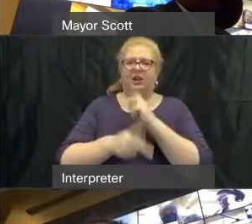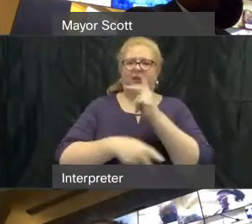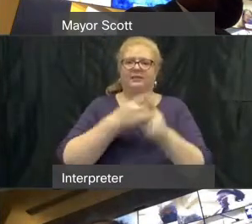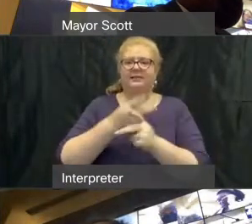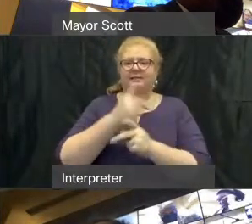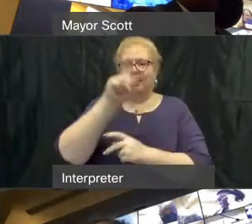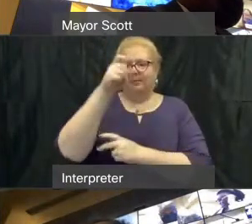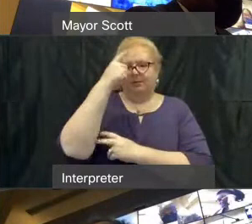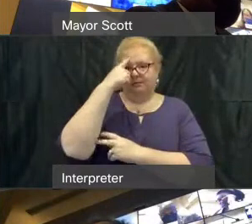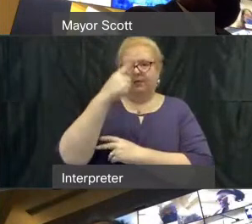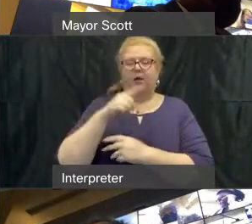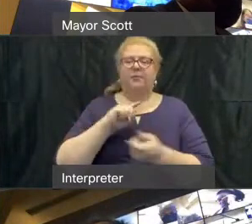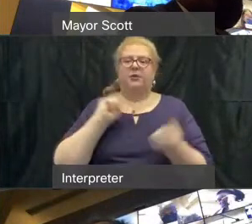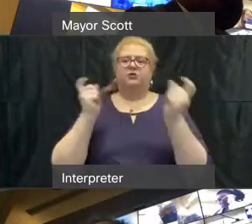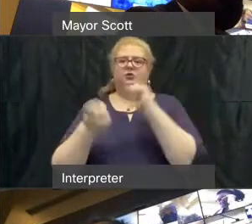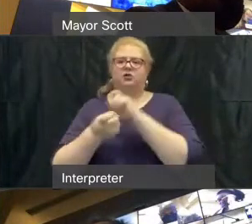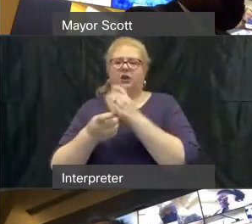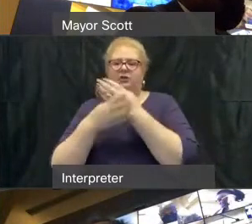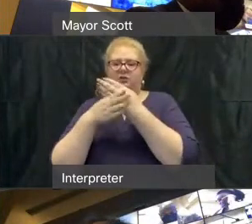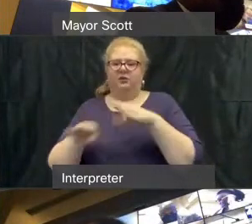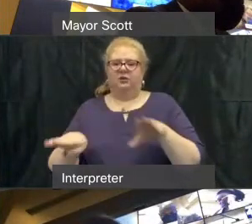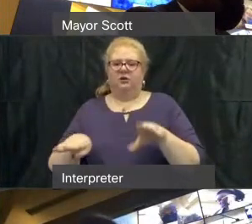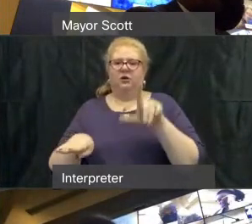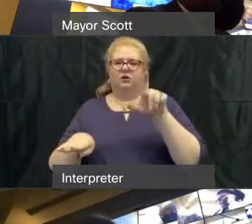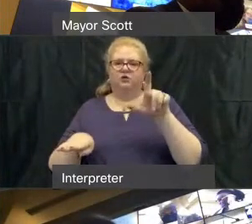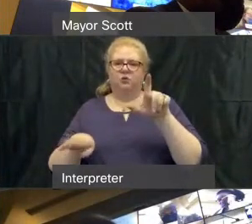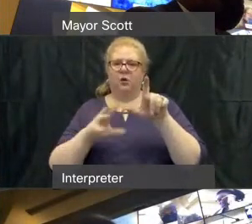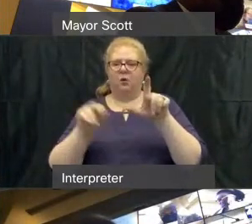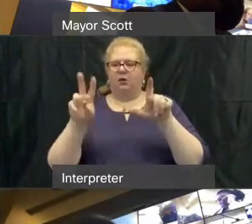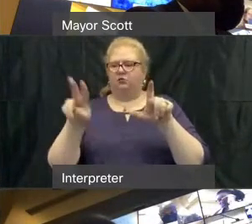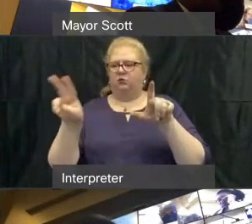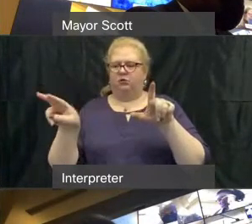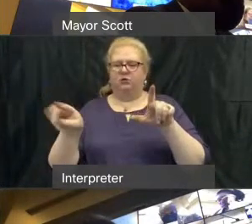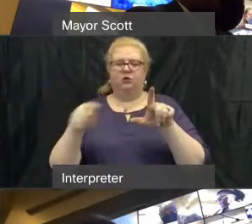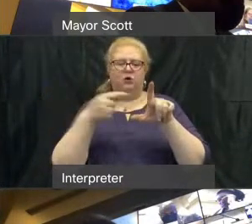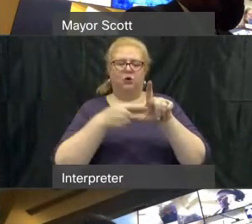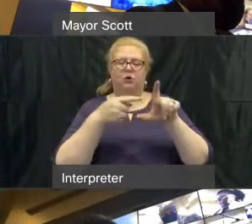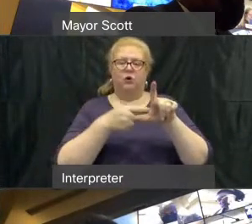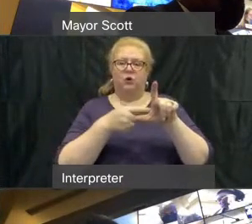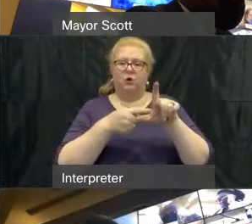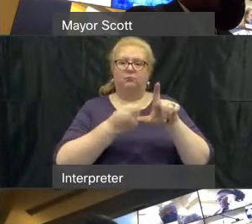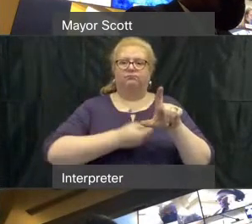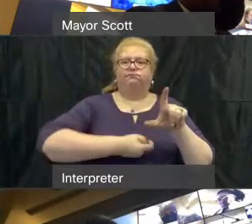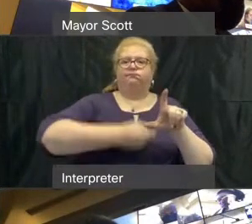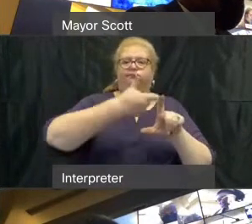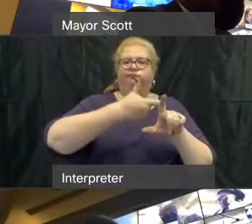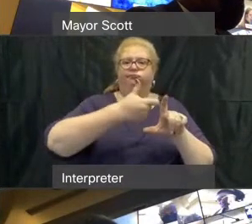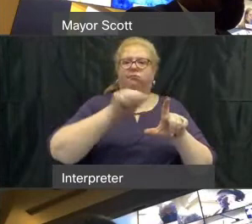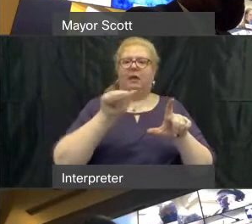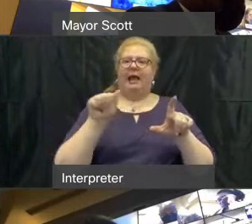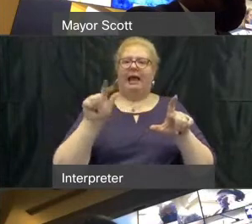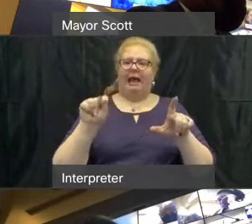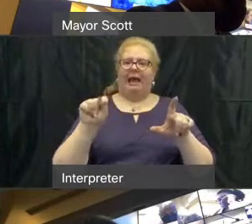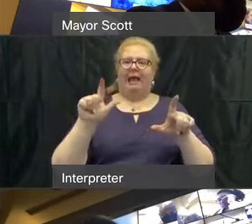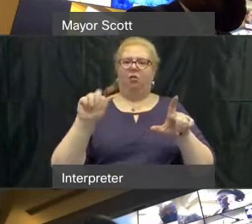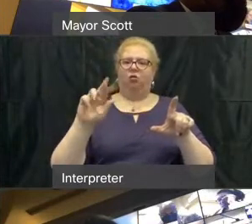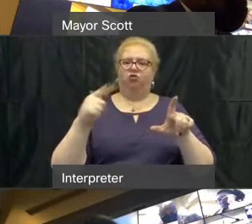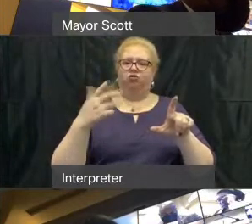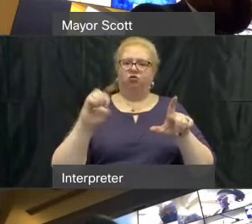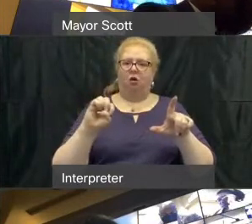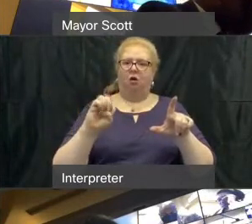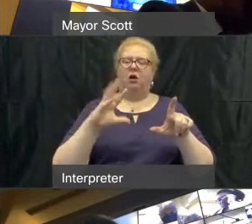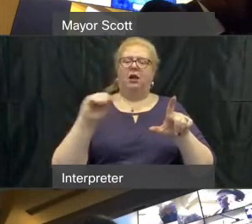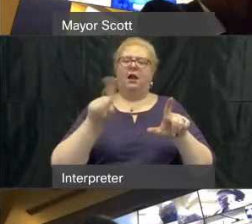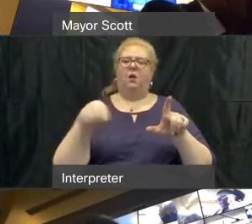made it into 21 to get rid of the at-large directors and go to regional directors, and in 22